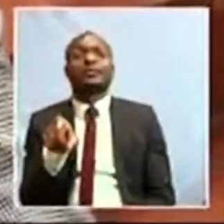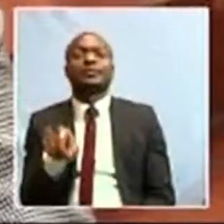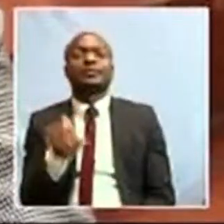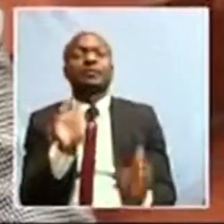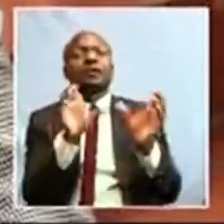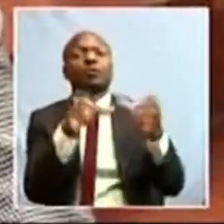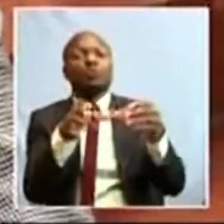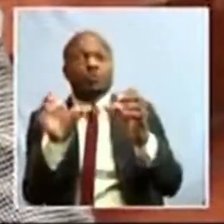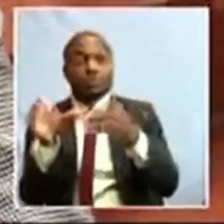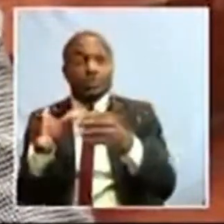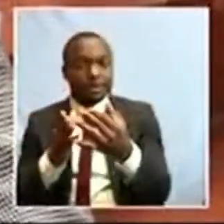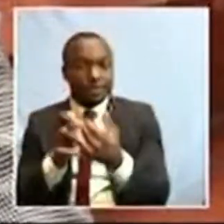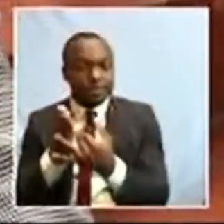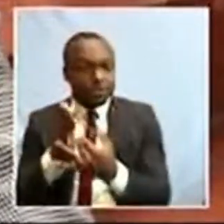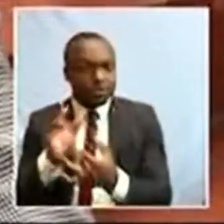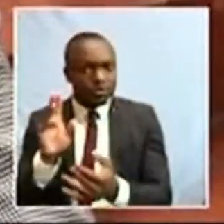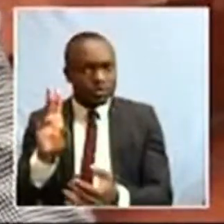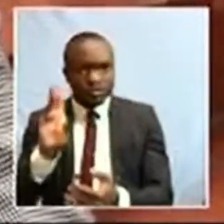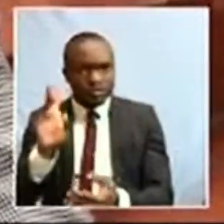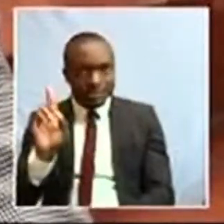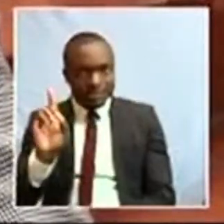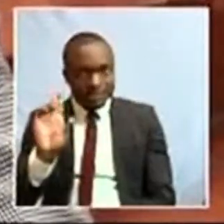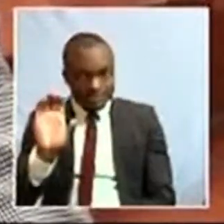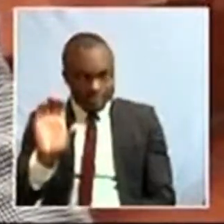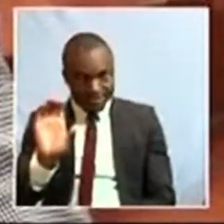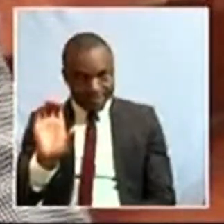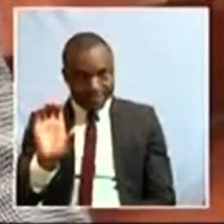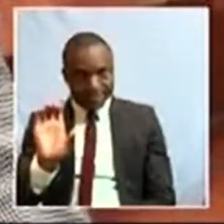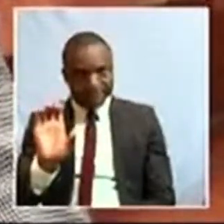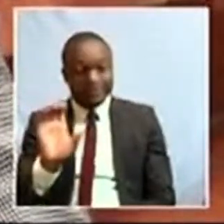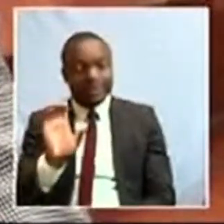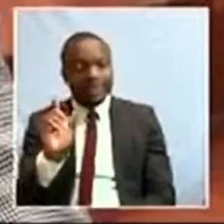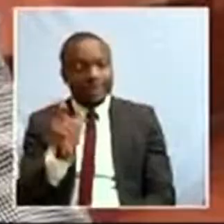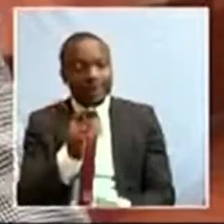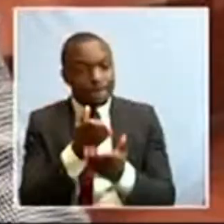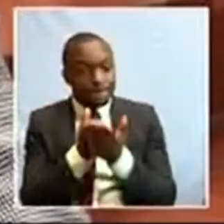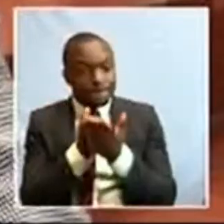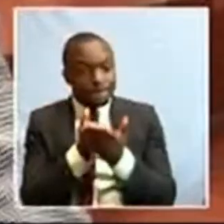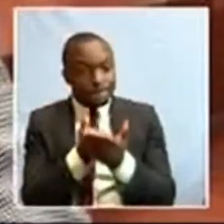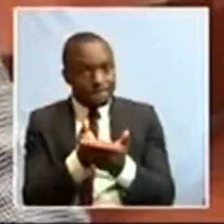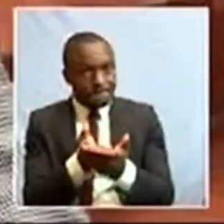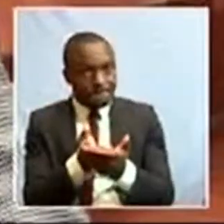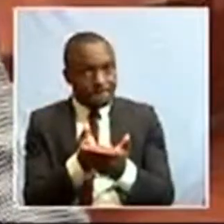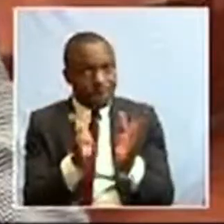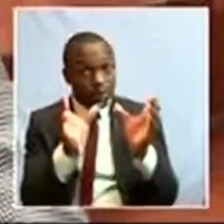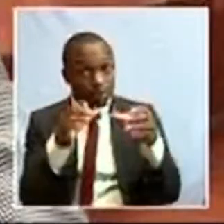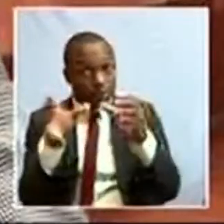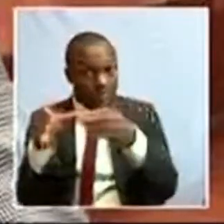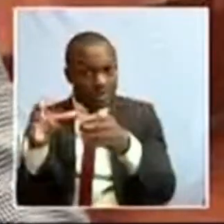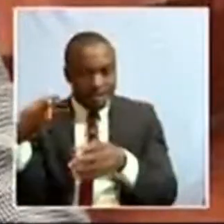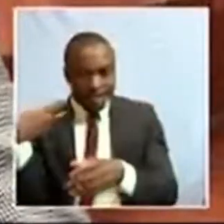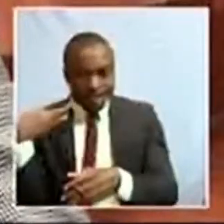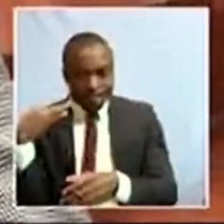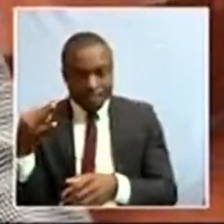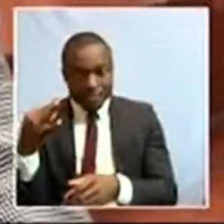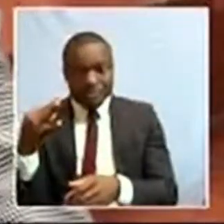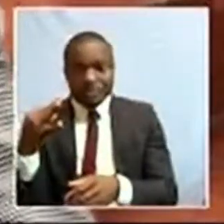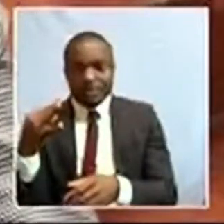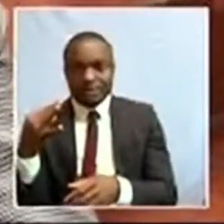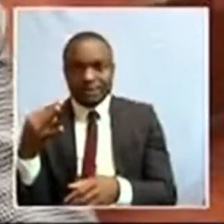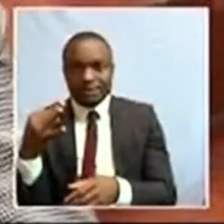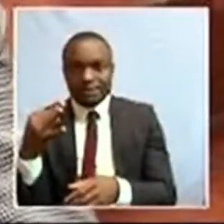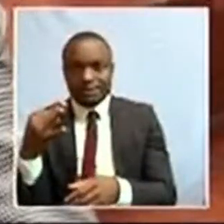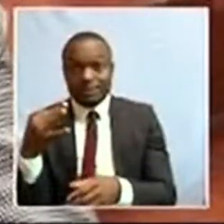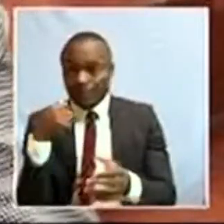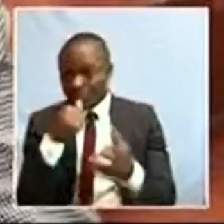community, so through the WDCs, they submitted the community application forms, of which water and sanitation was